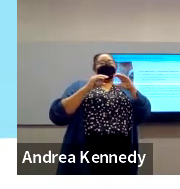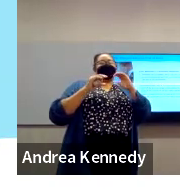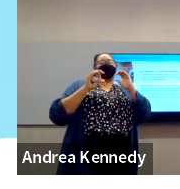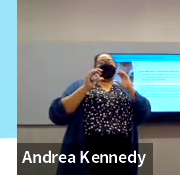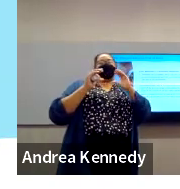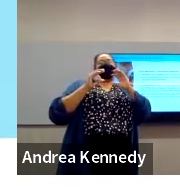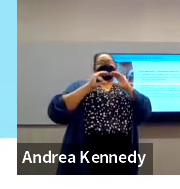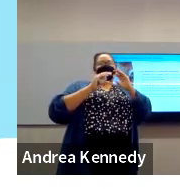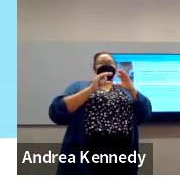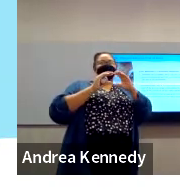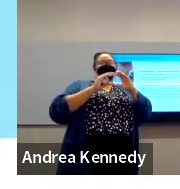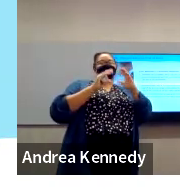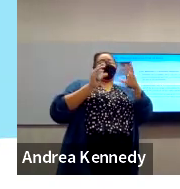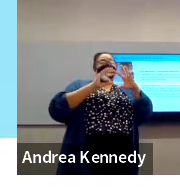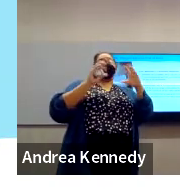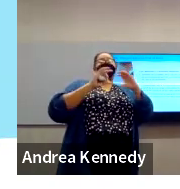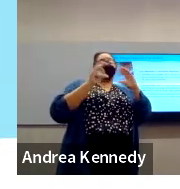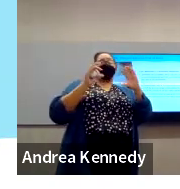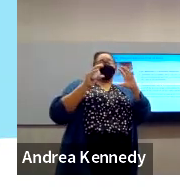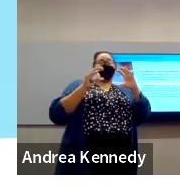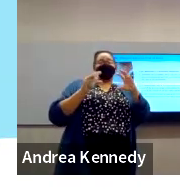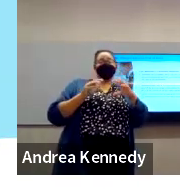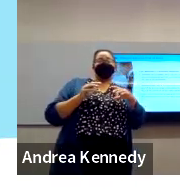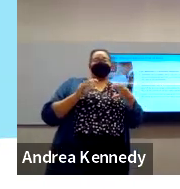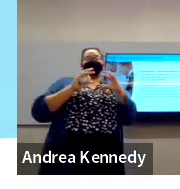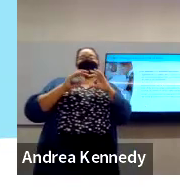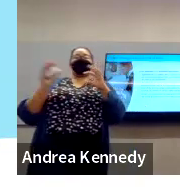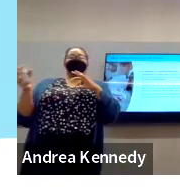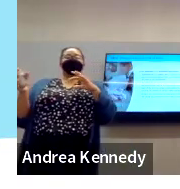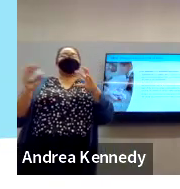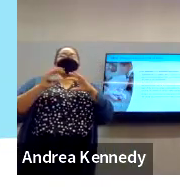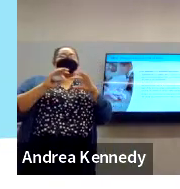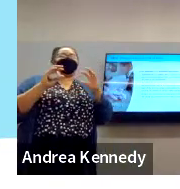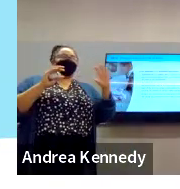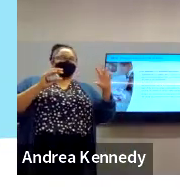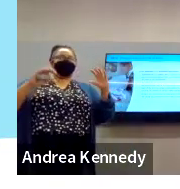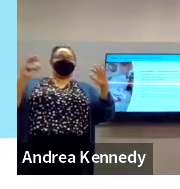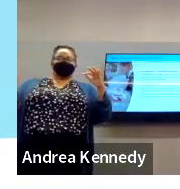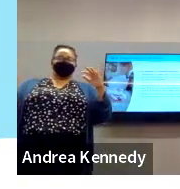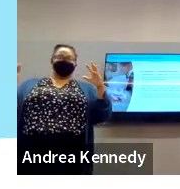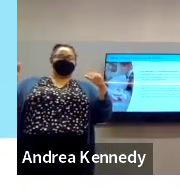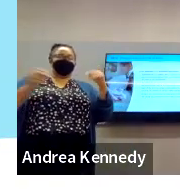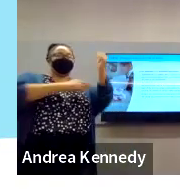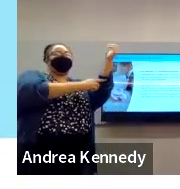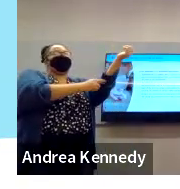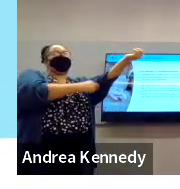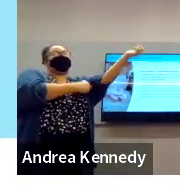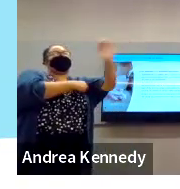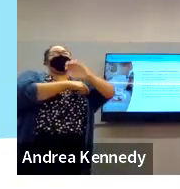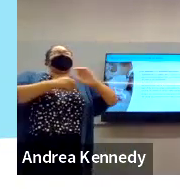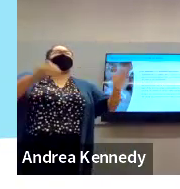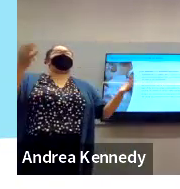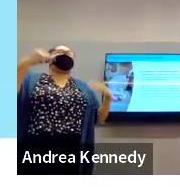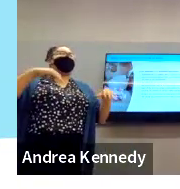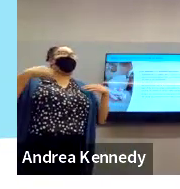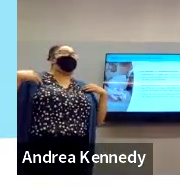to the new current or the new total rent amount, which would include, the current rent plus utilities. So